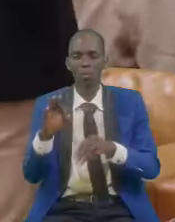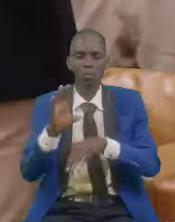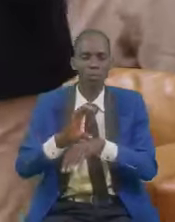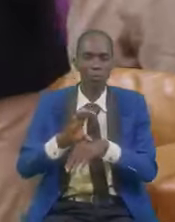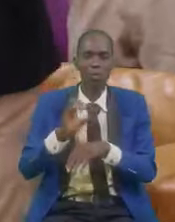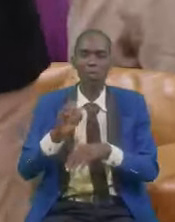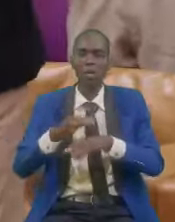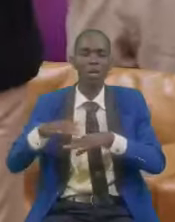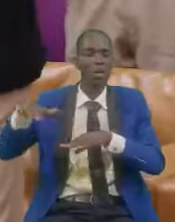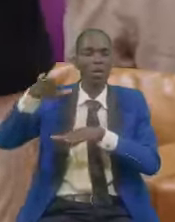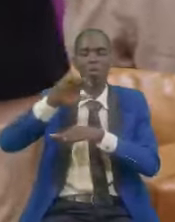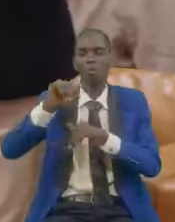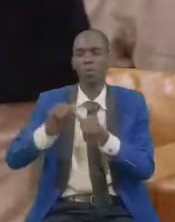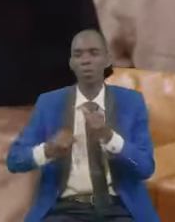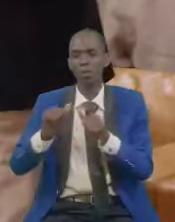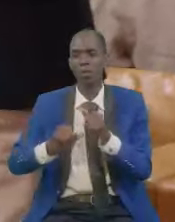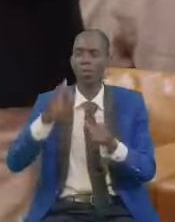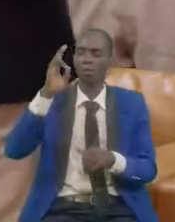above every pastor,